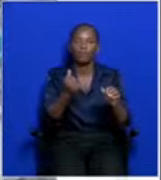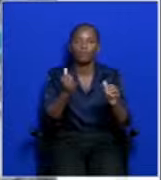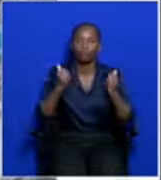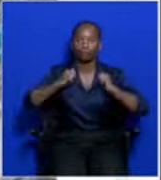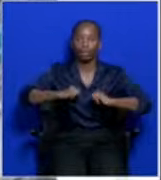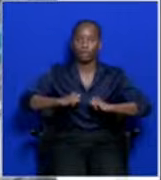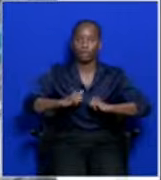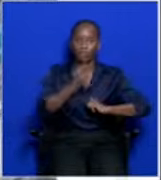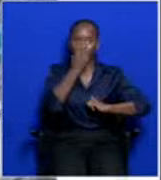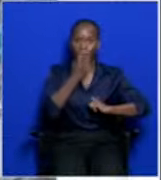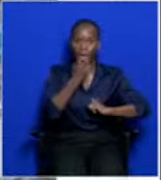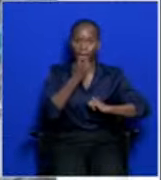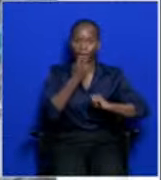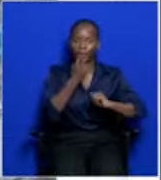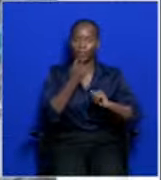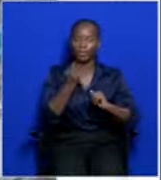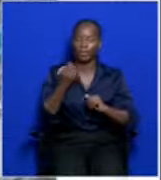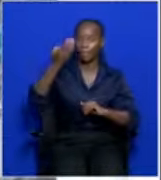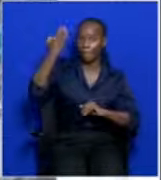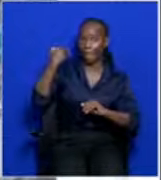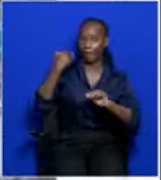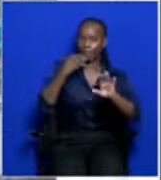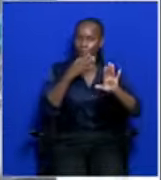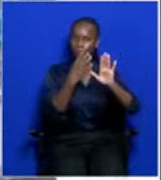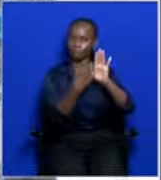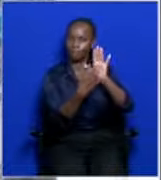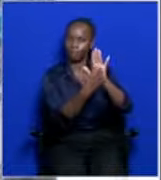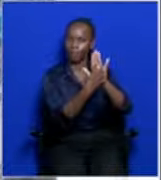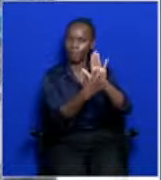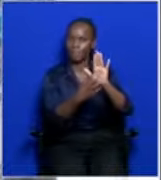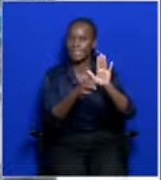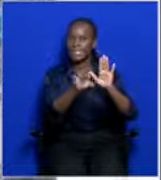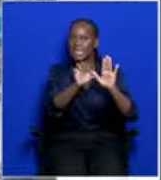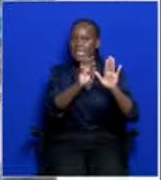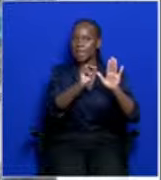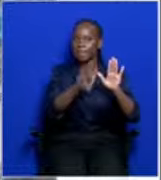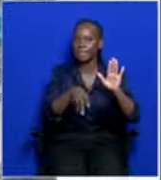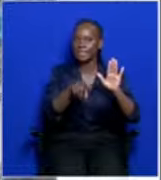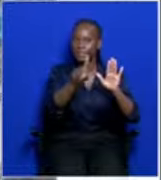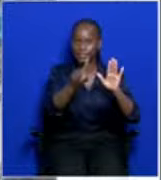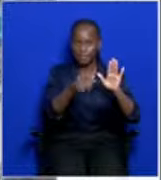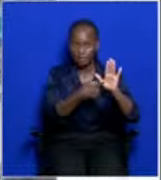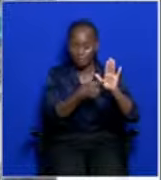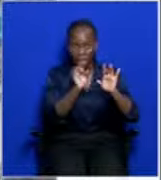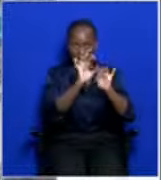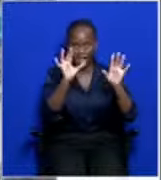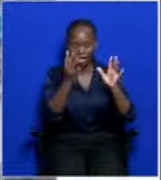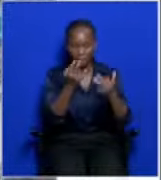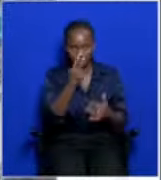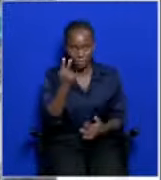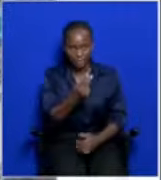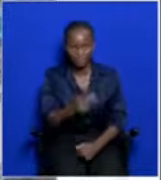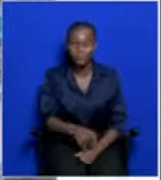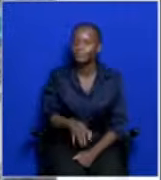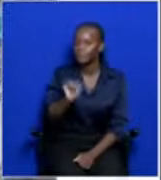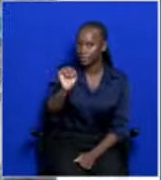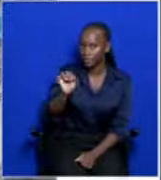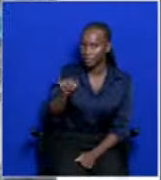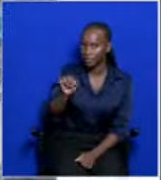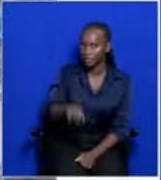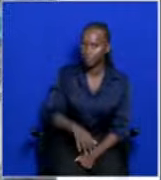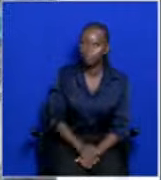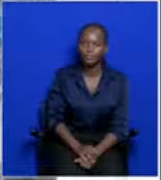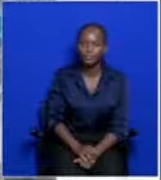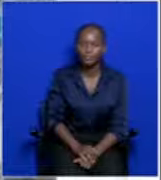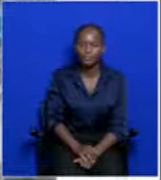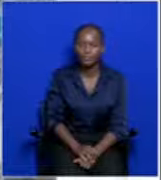Do you see those? Yeah, I saw those three individuals. Do you know the person wearing